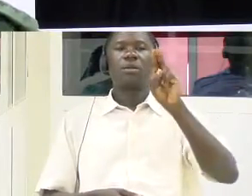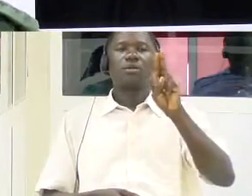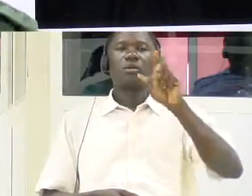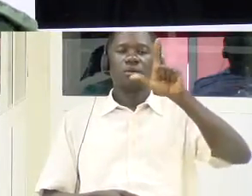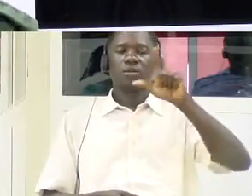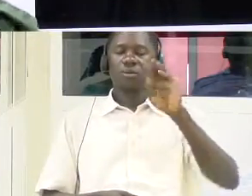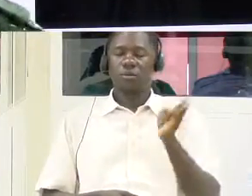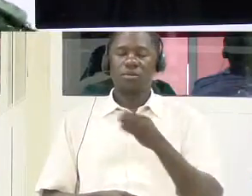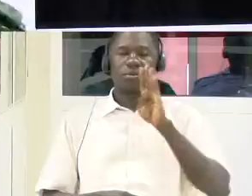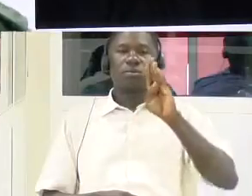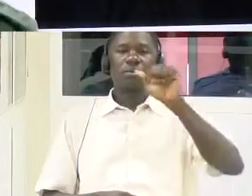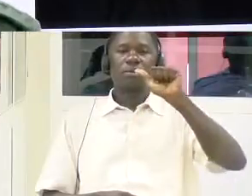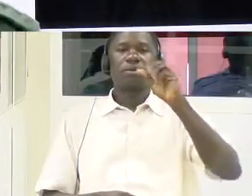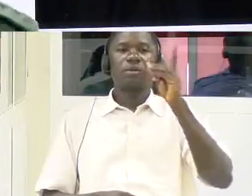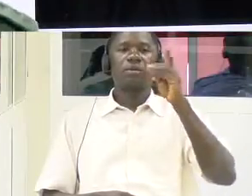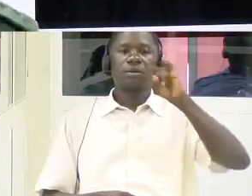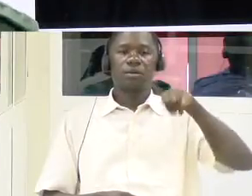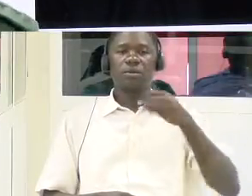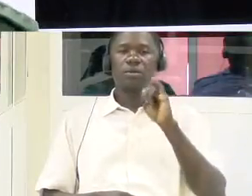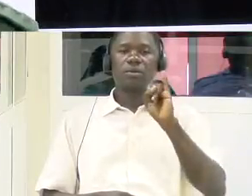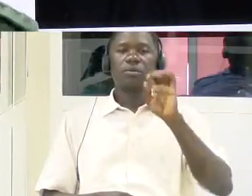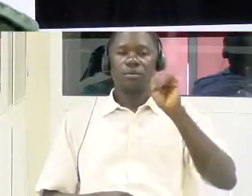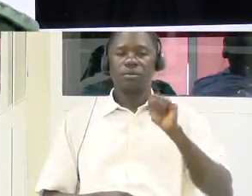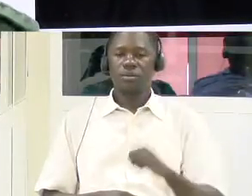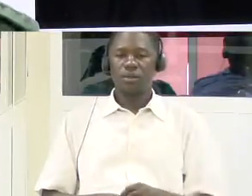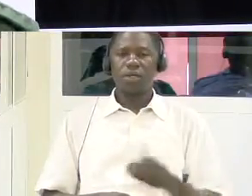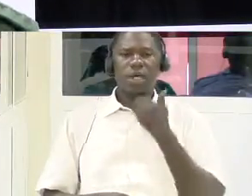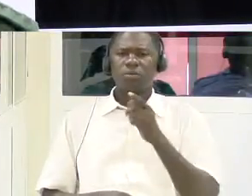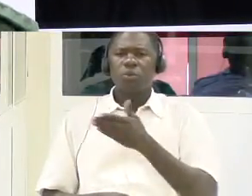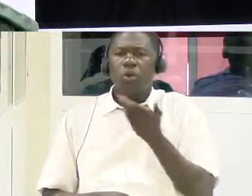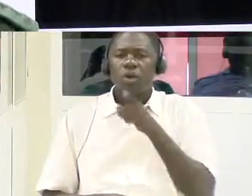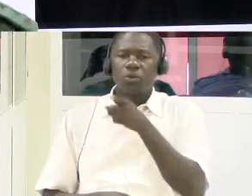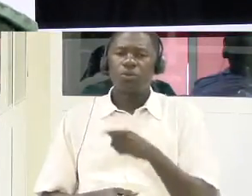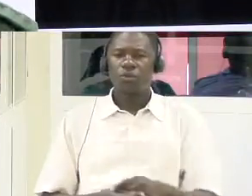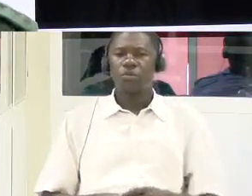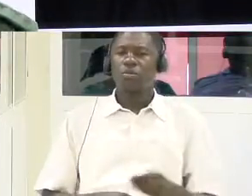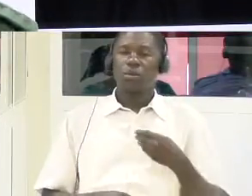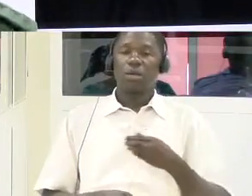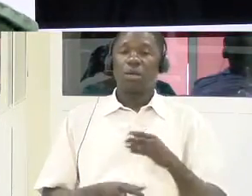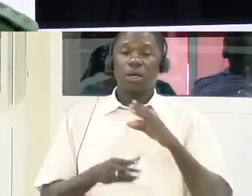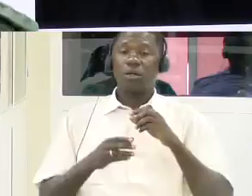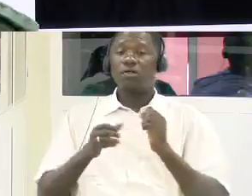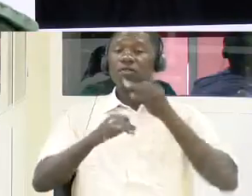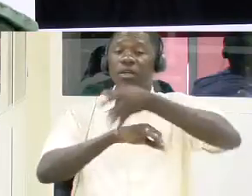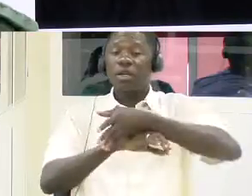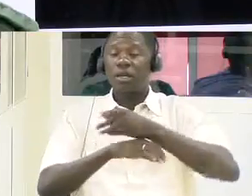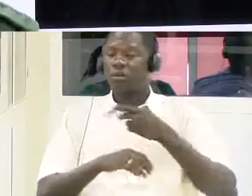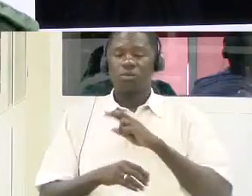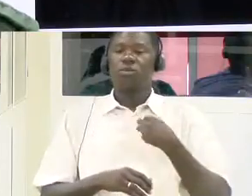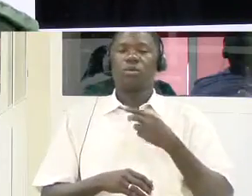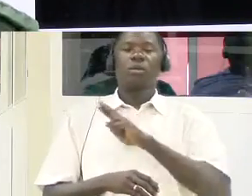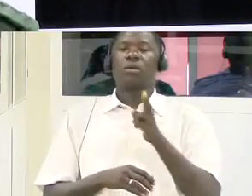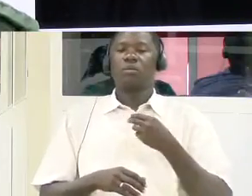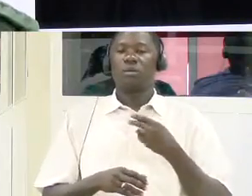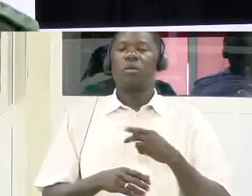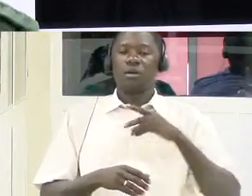We greeted. He said, "Where are you? Are you at the camp?" I said, "No, I'm not at the camp." I said, "I'm going round, sir. We have too many problems. I'm